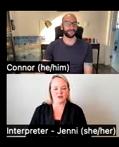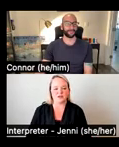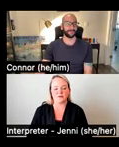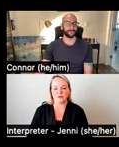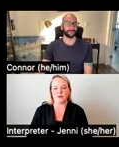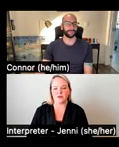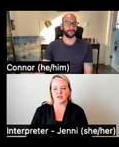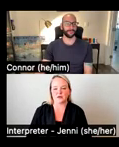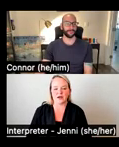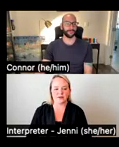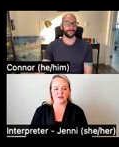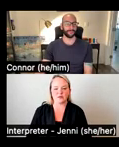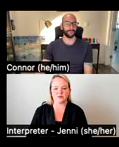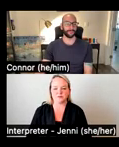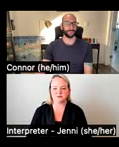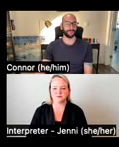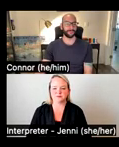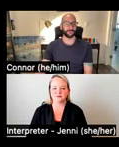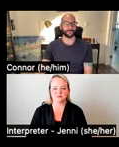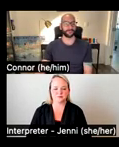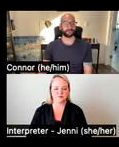you put yourself out there with what you have available.